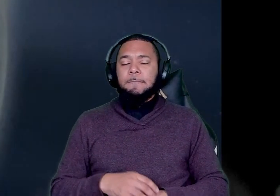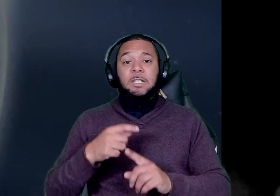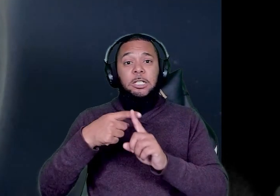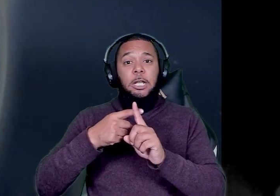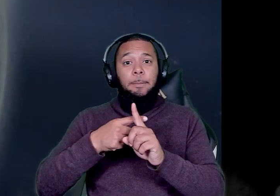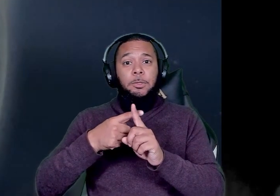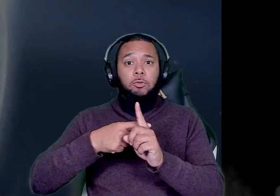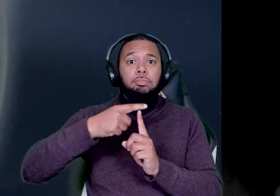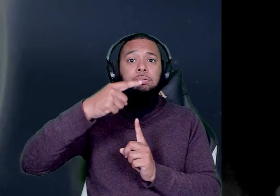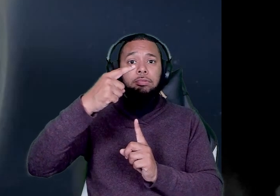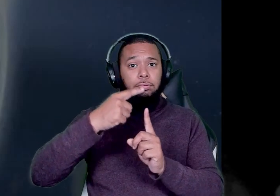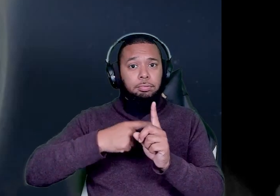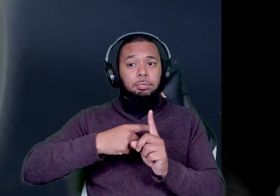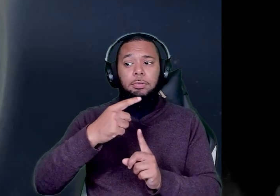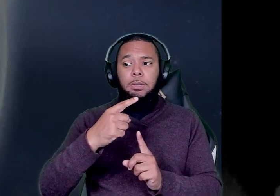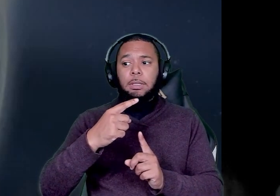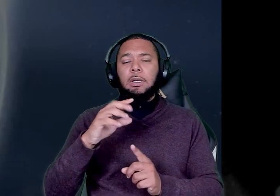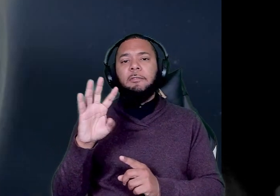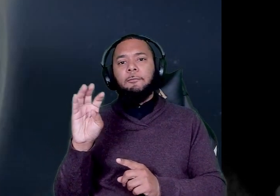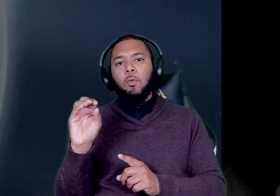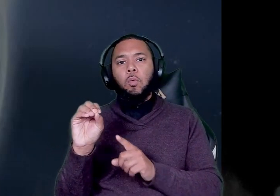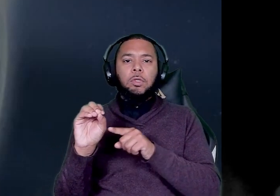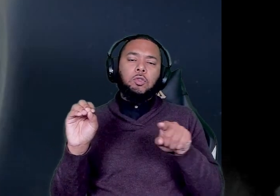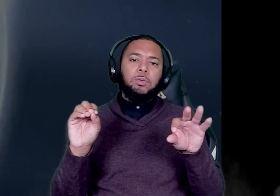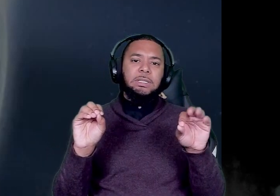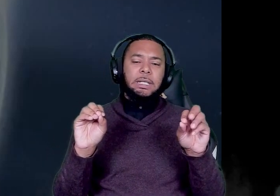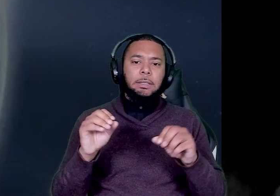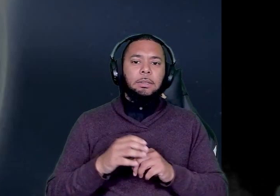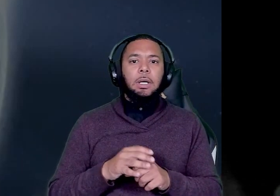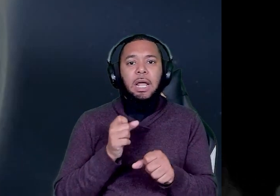to 90 degrees, annual precipitation range